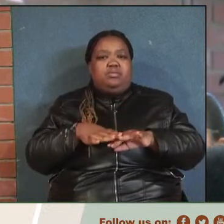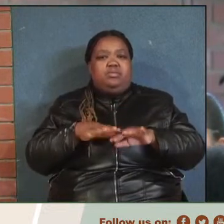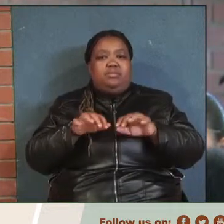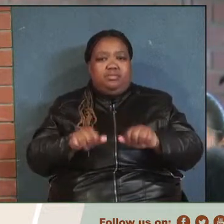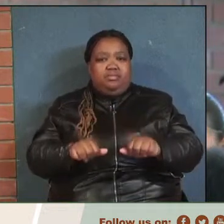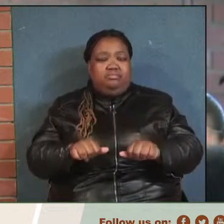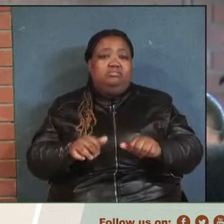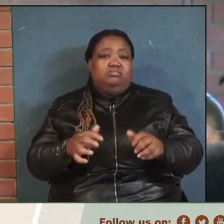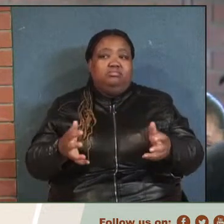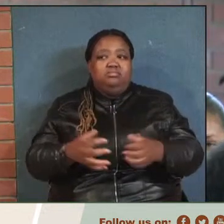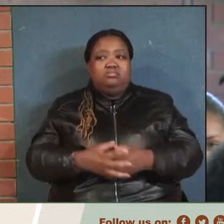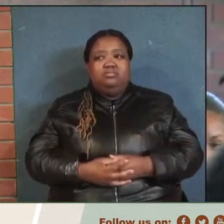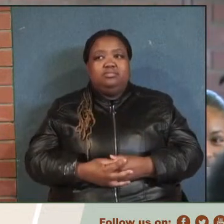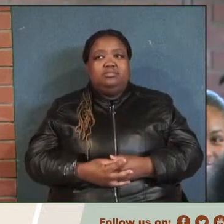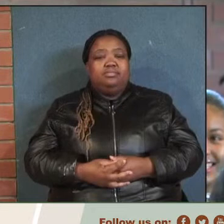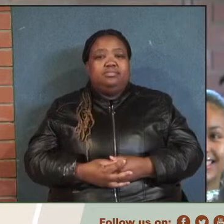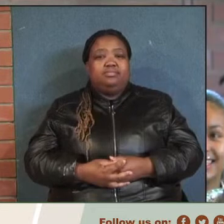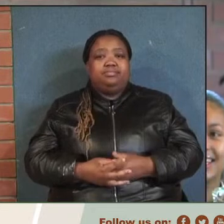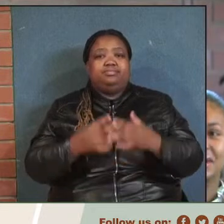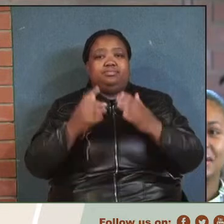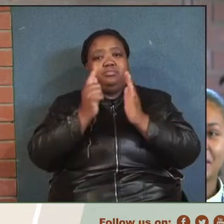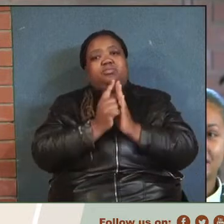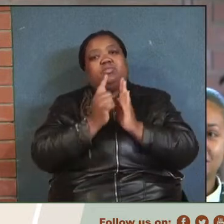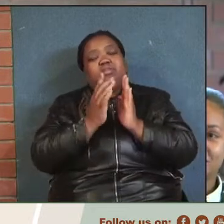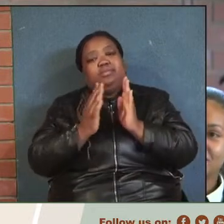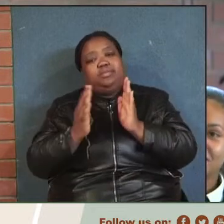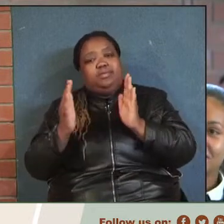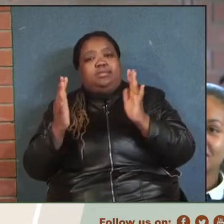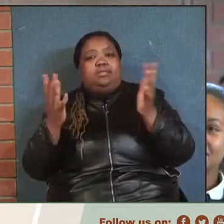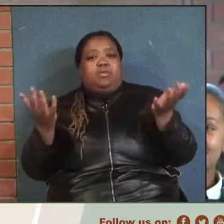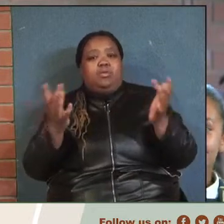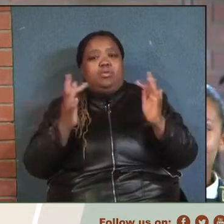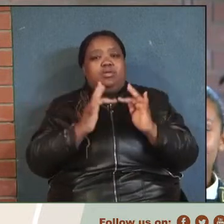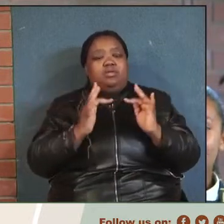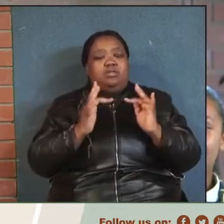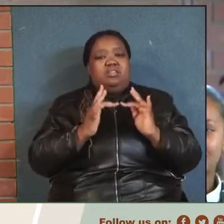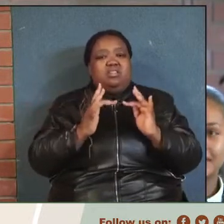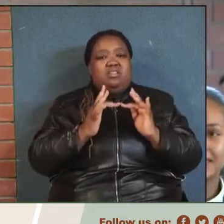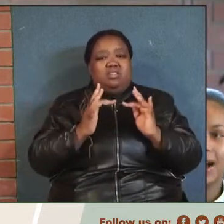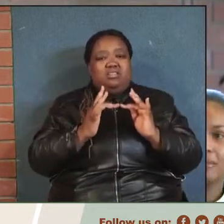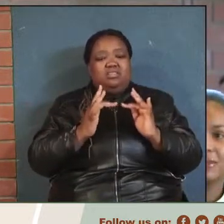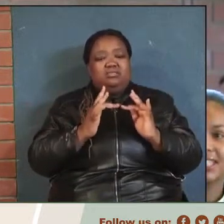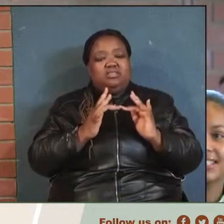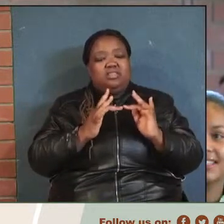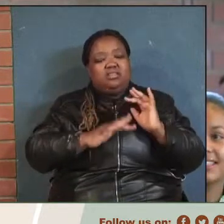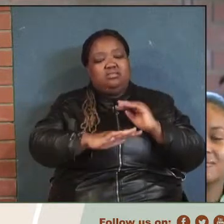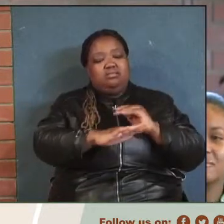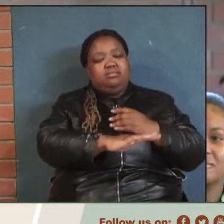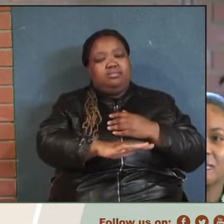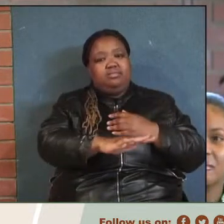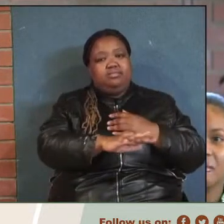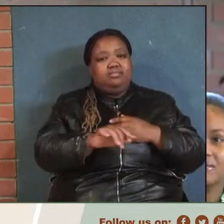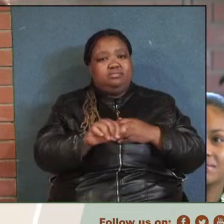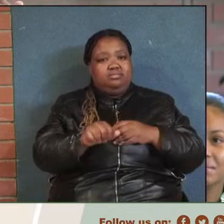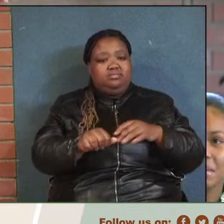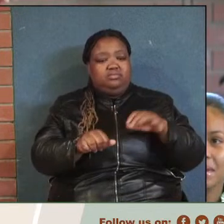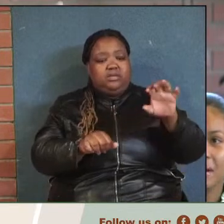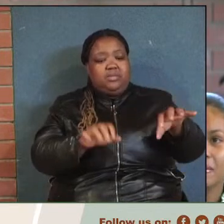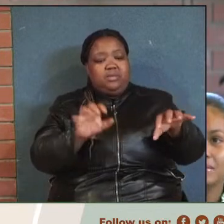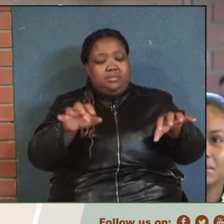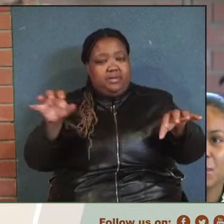hypothesis. If a library, or rather an internet cafe, is very far from you, it tells us that you are staying in an